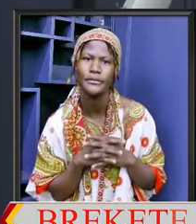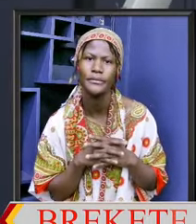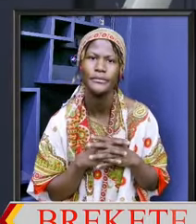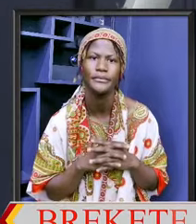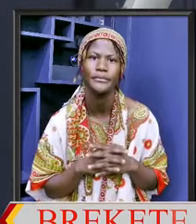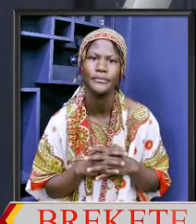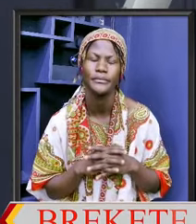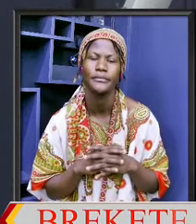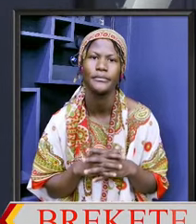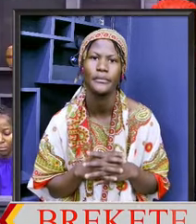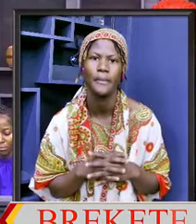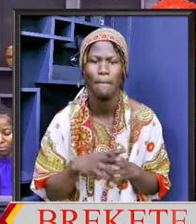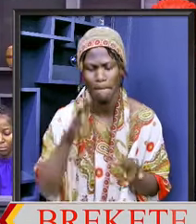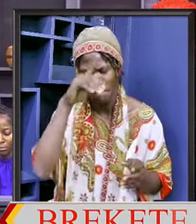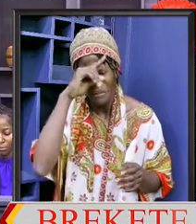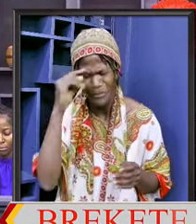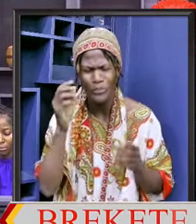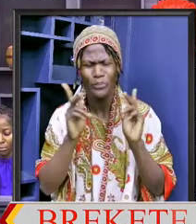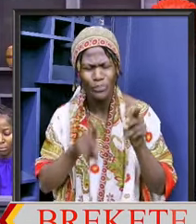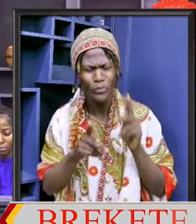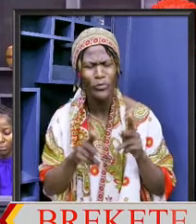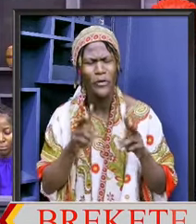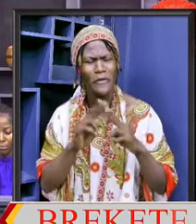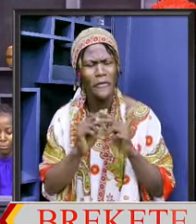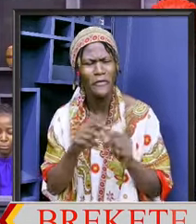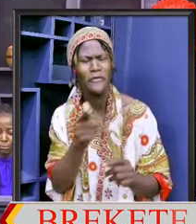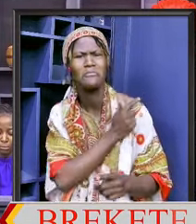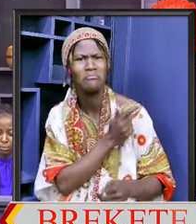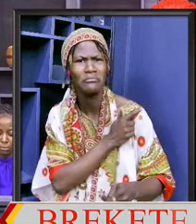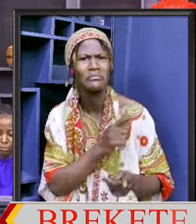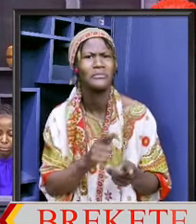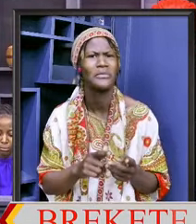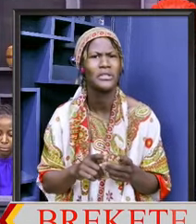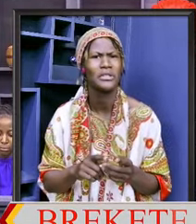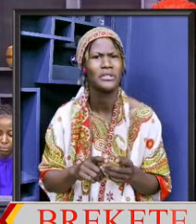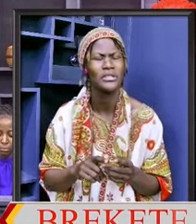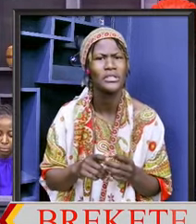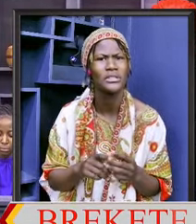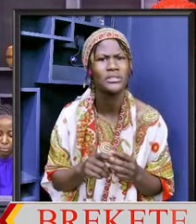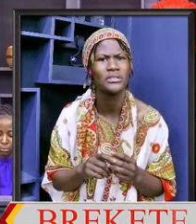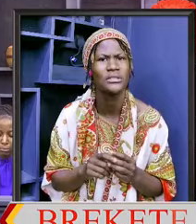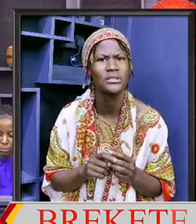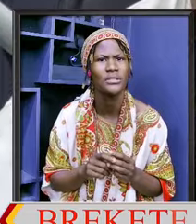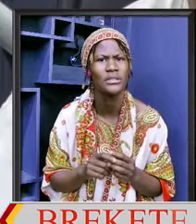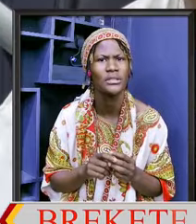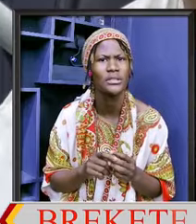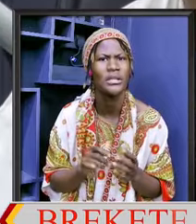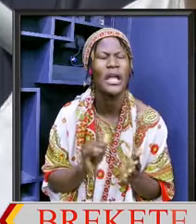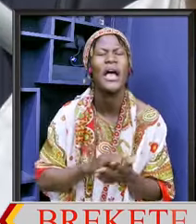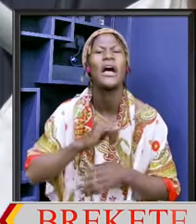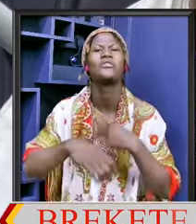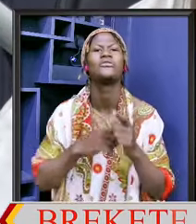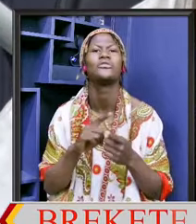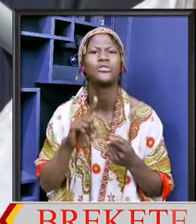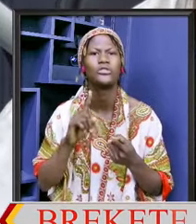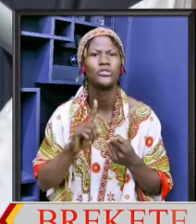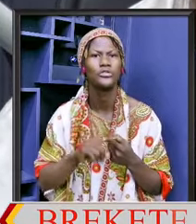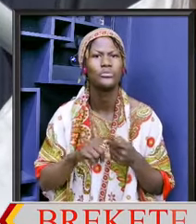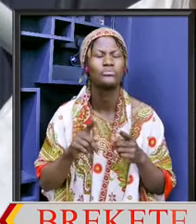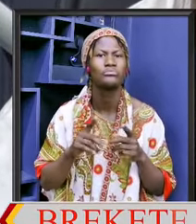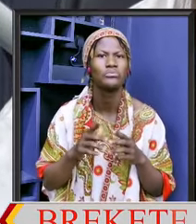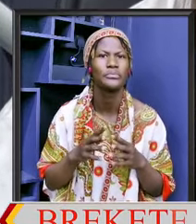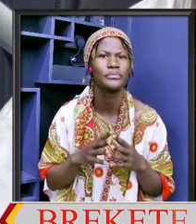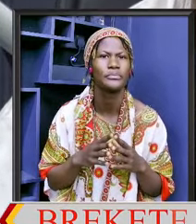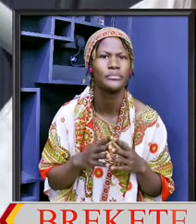And then, because people, they very lazy, my ordinary presenter, people abdicate their responsibility. I'll source them to these people, they go believe them.